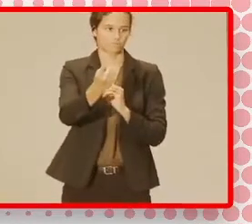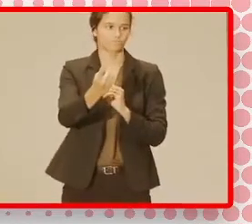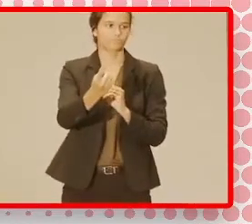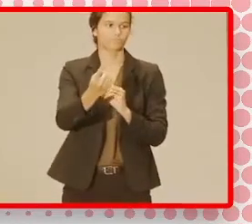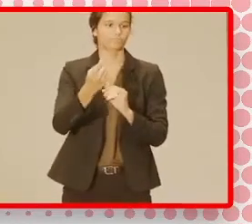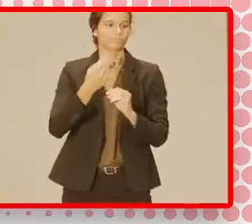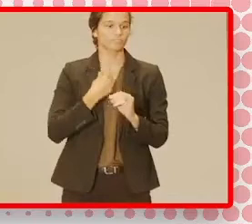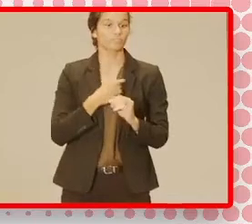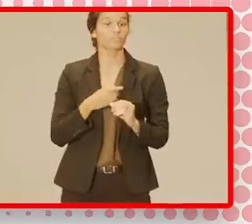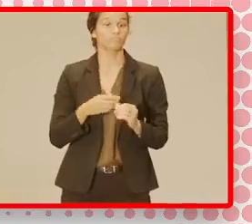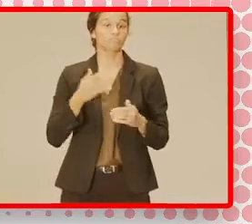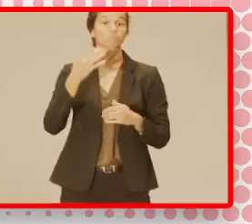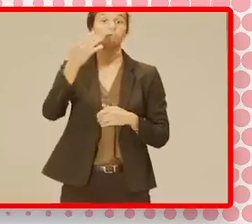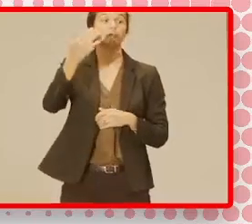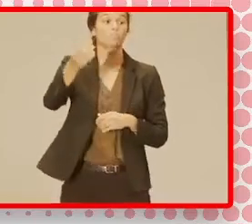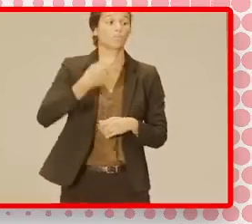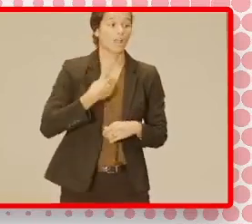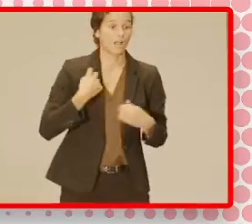200.